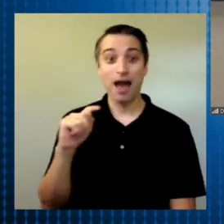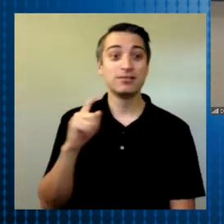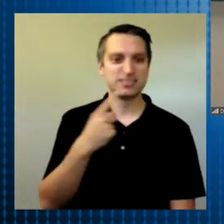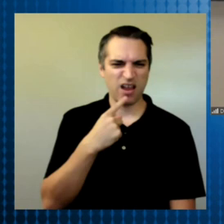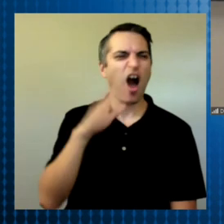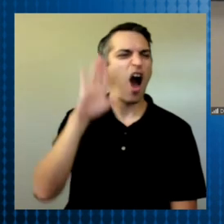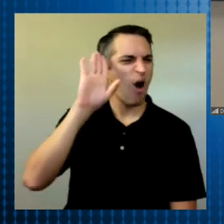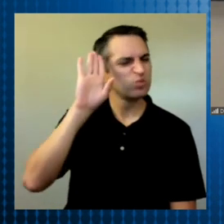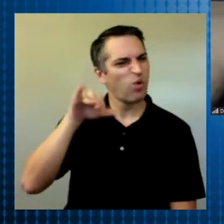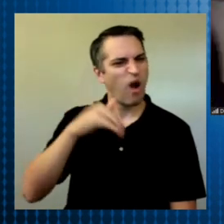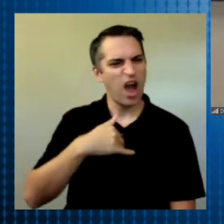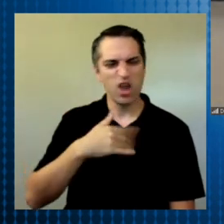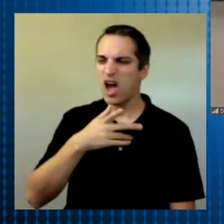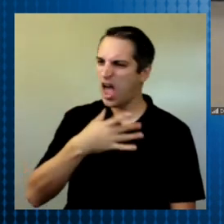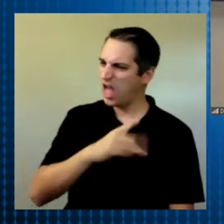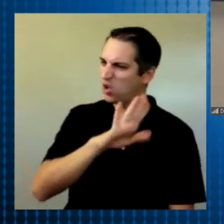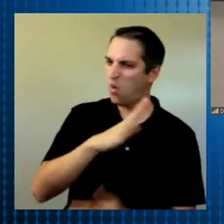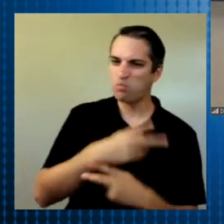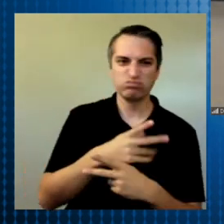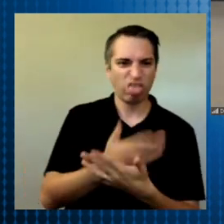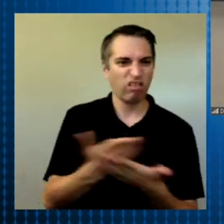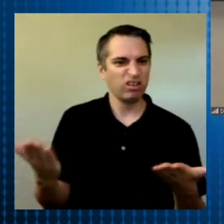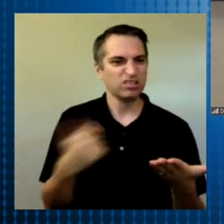minimum fee. But I want you to give me